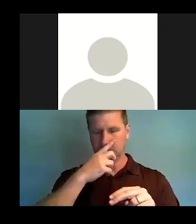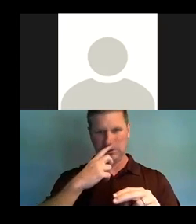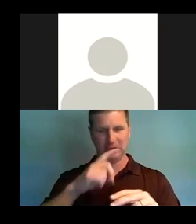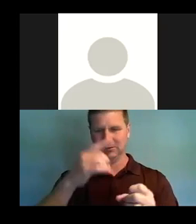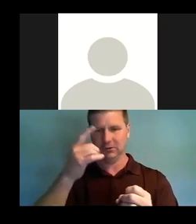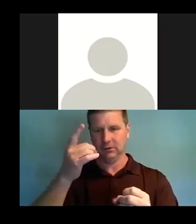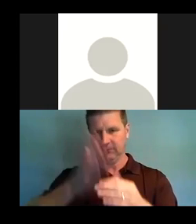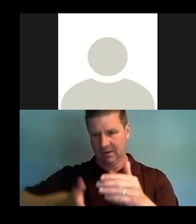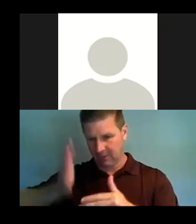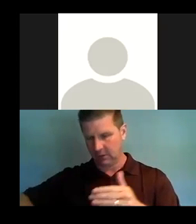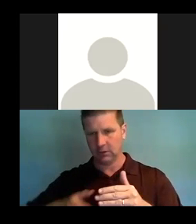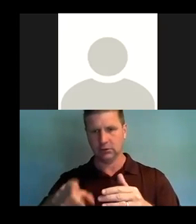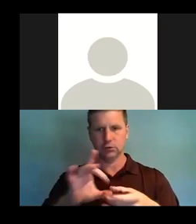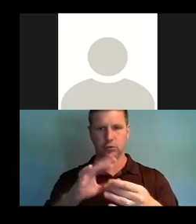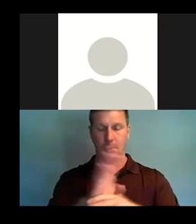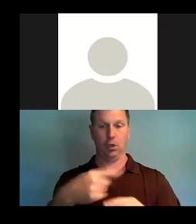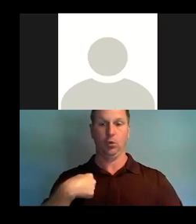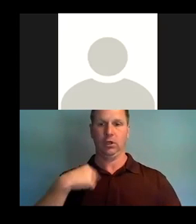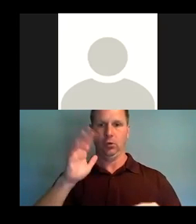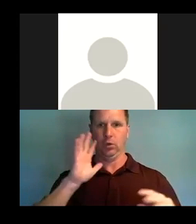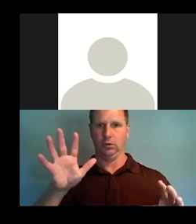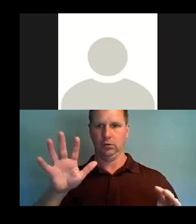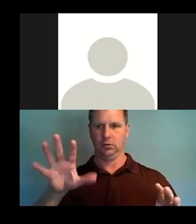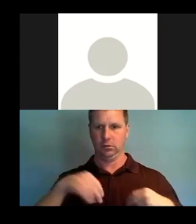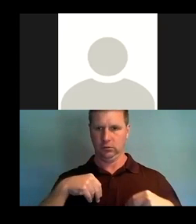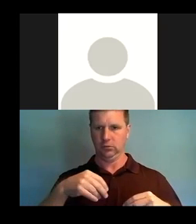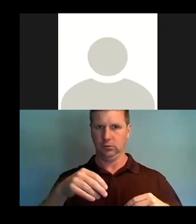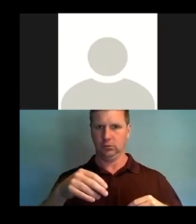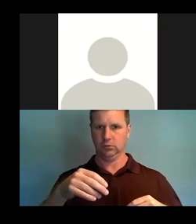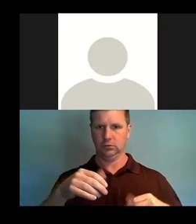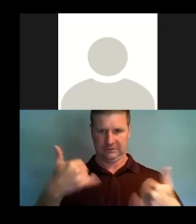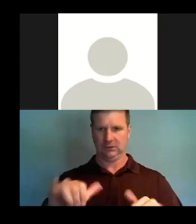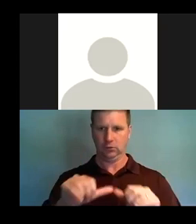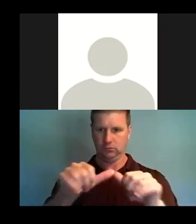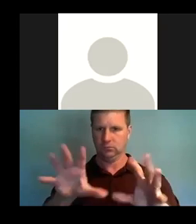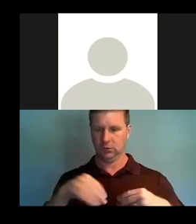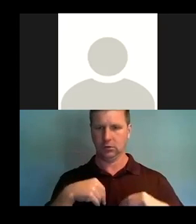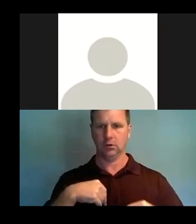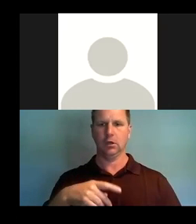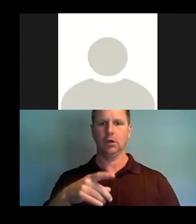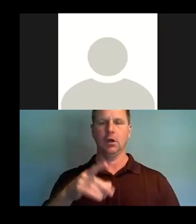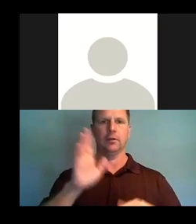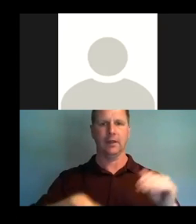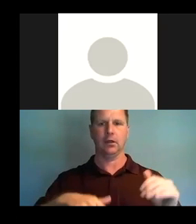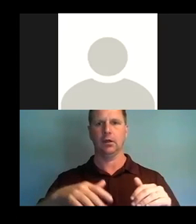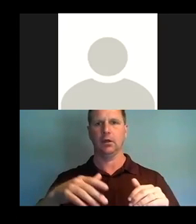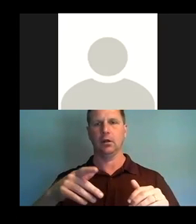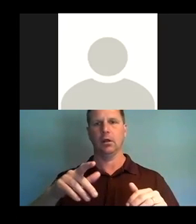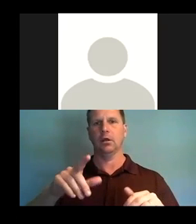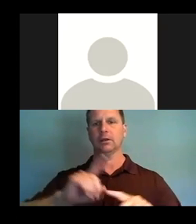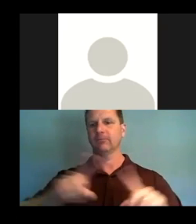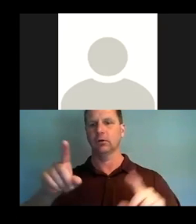joint venture under which we would retain ownership as the parcel is developed, as opposed to our traditional